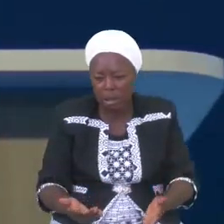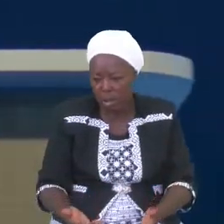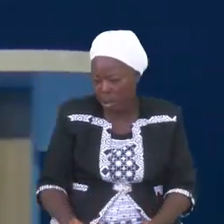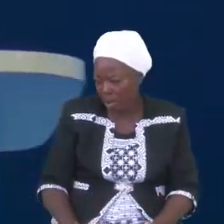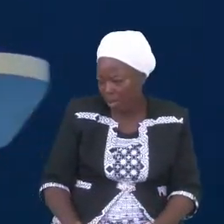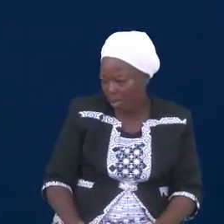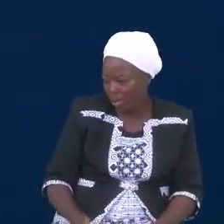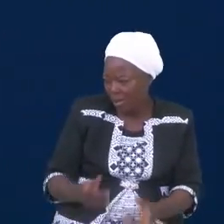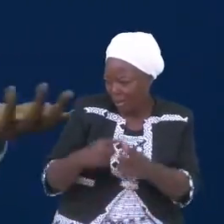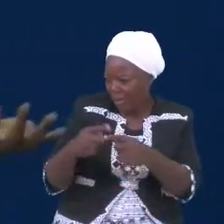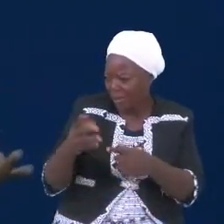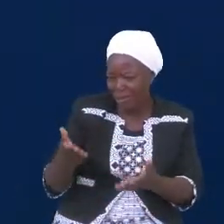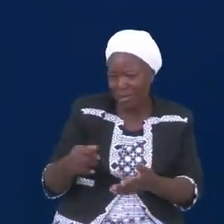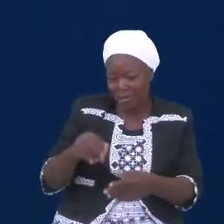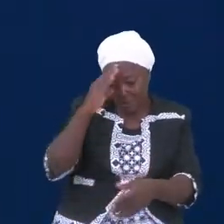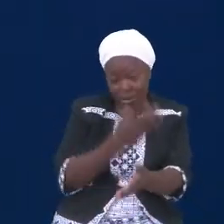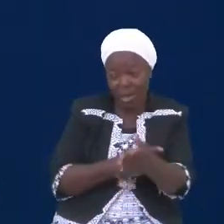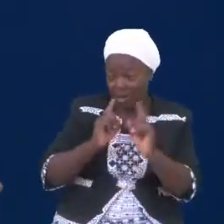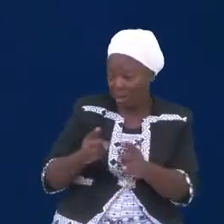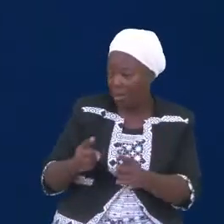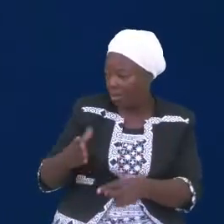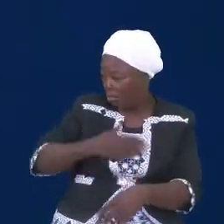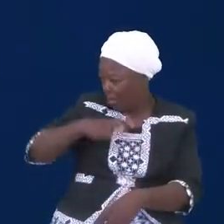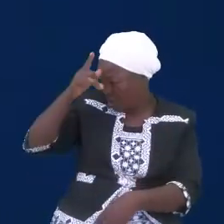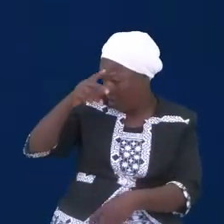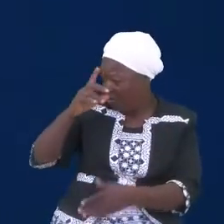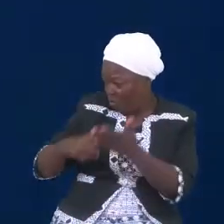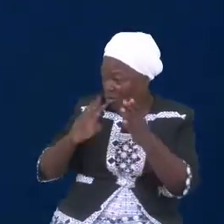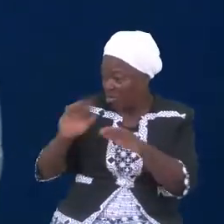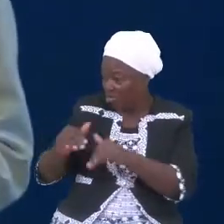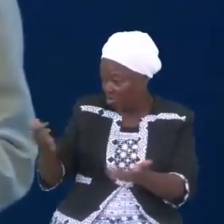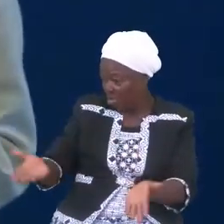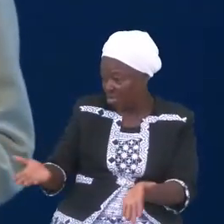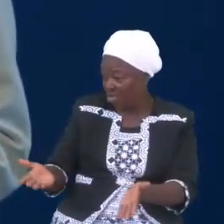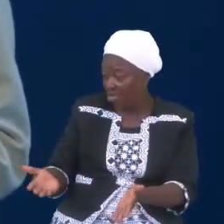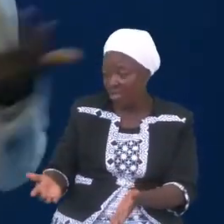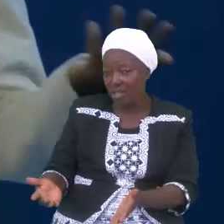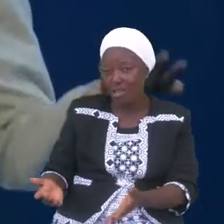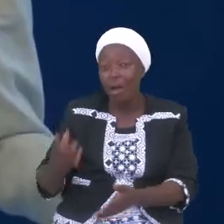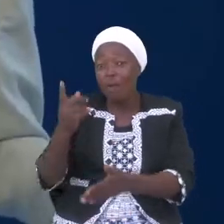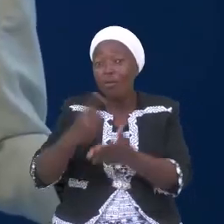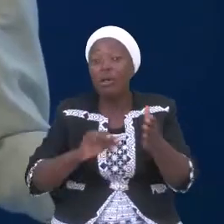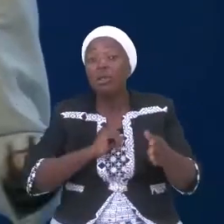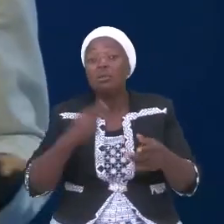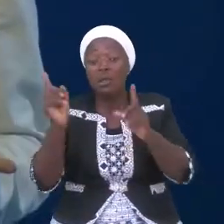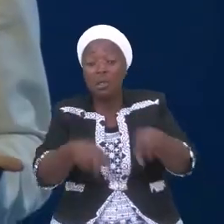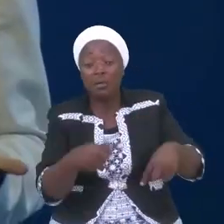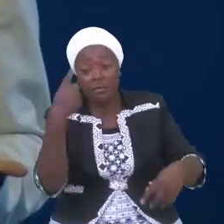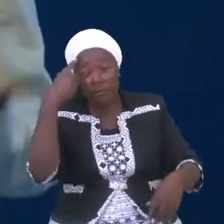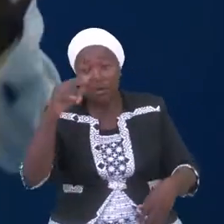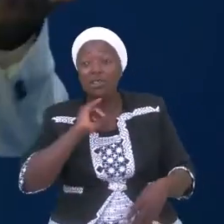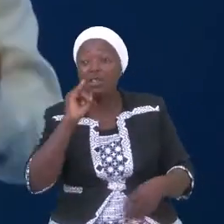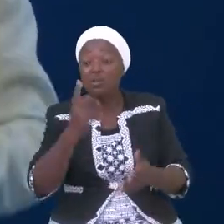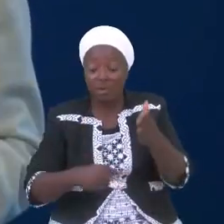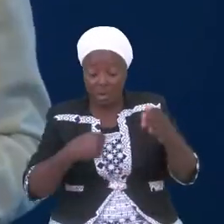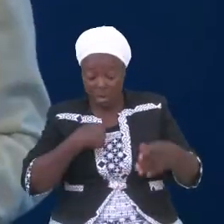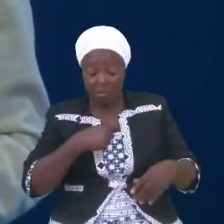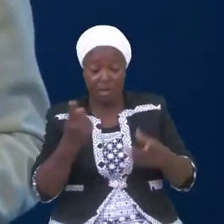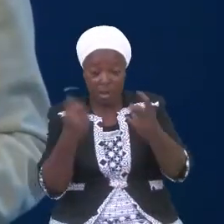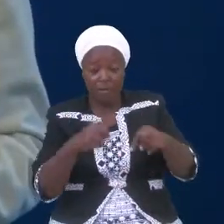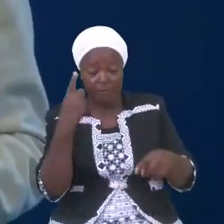"Daddy, what are you looking for here? What you came for is what I came for. You are my